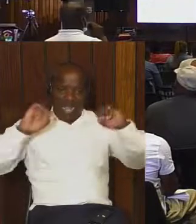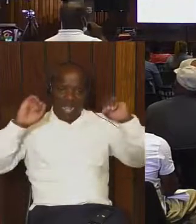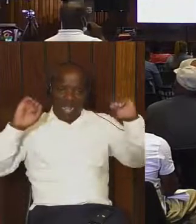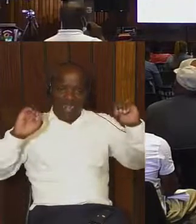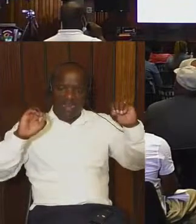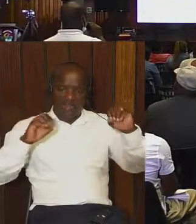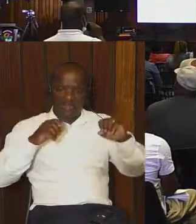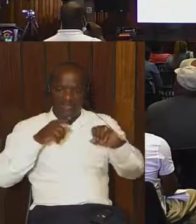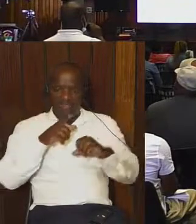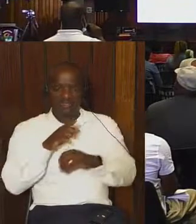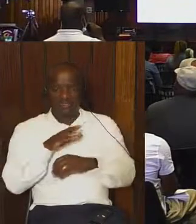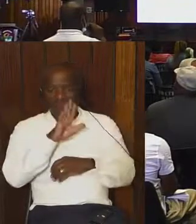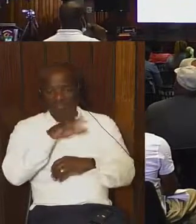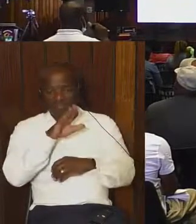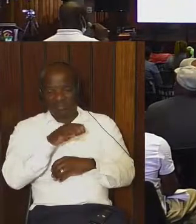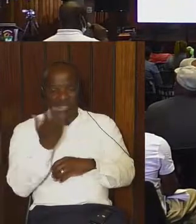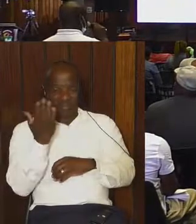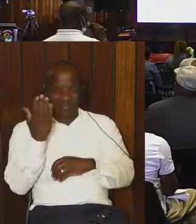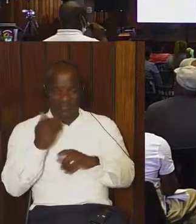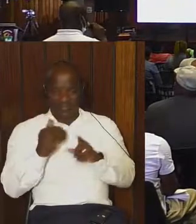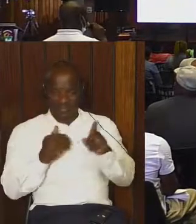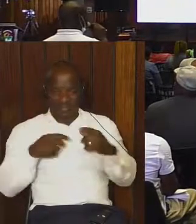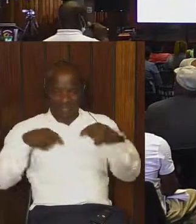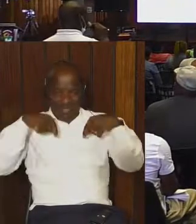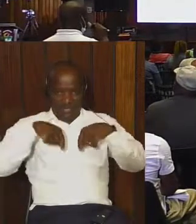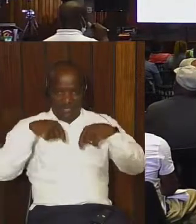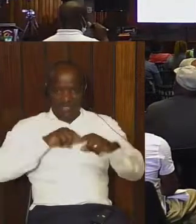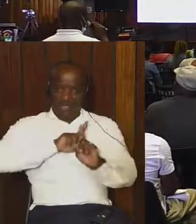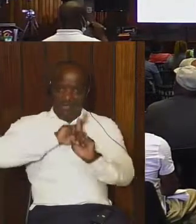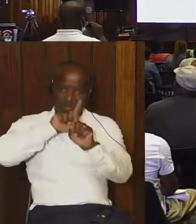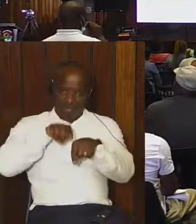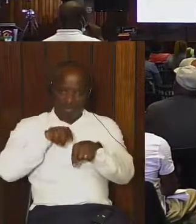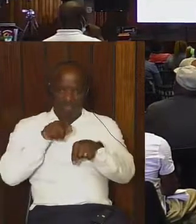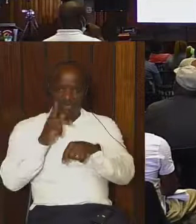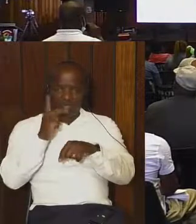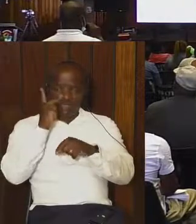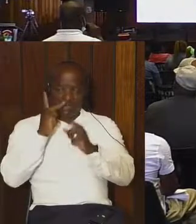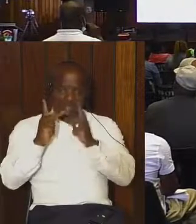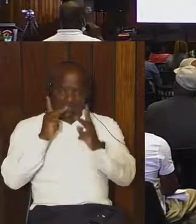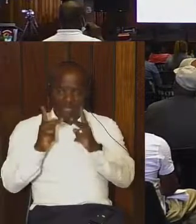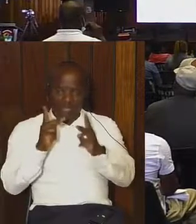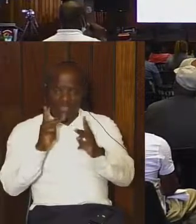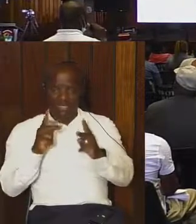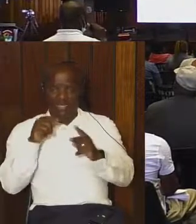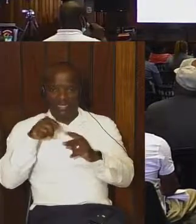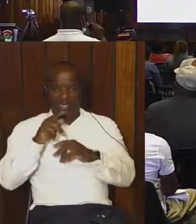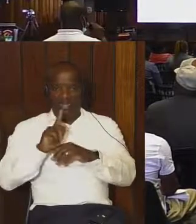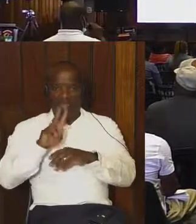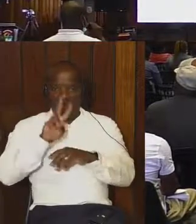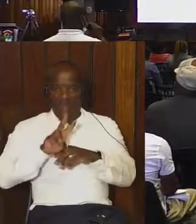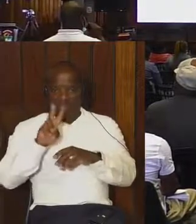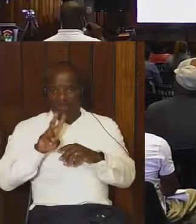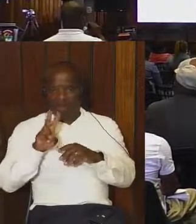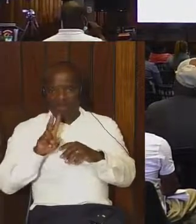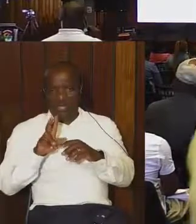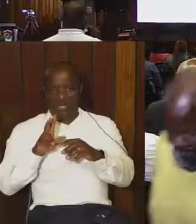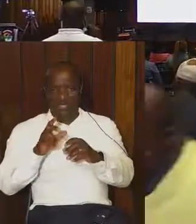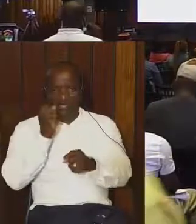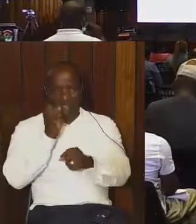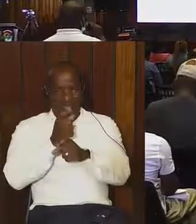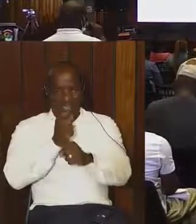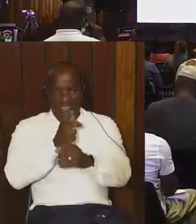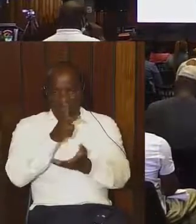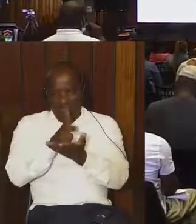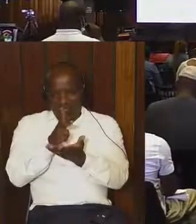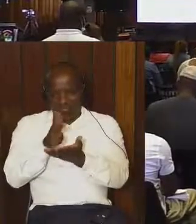Have you ever gone to the current Vereeniging taxi rank and seen the debilitated situation and environment which is there,